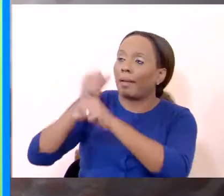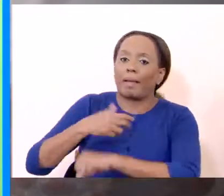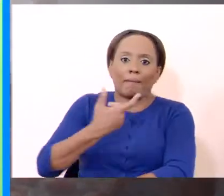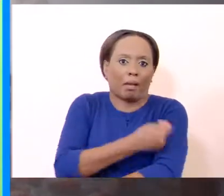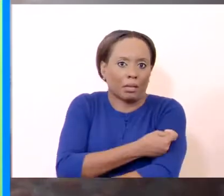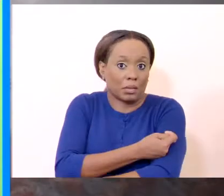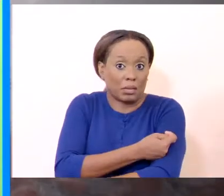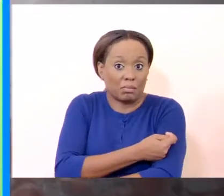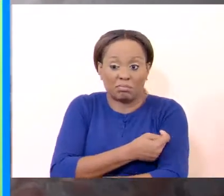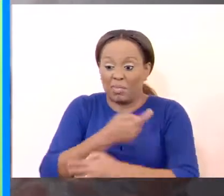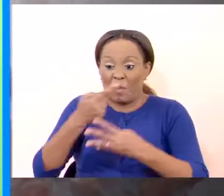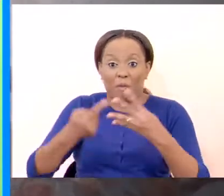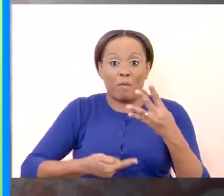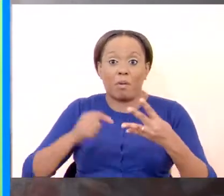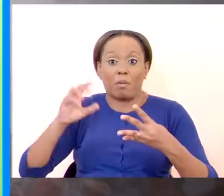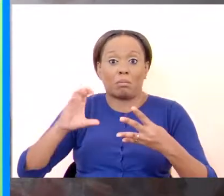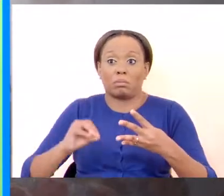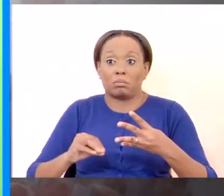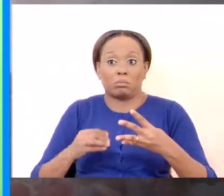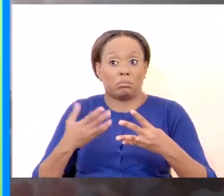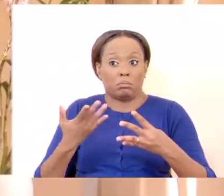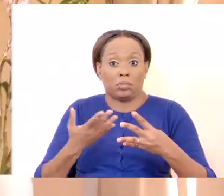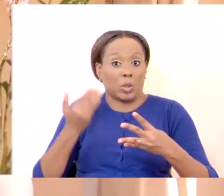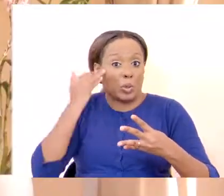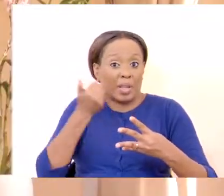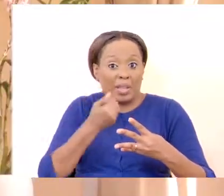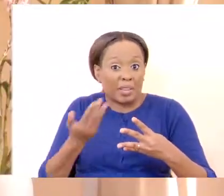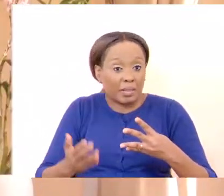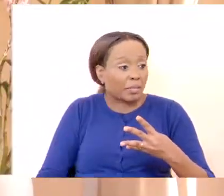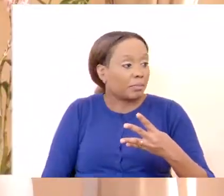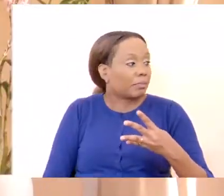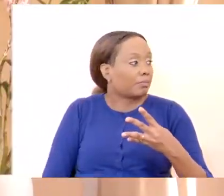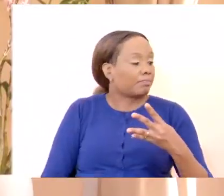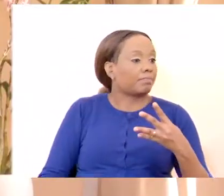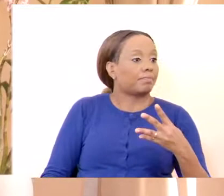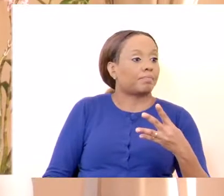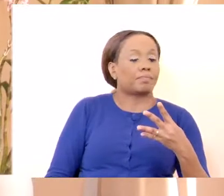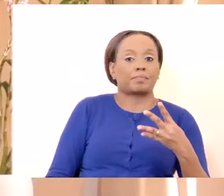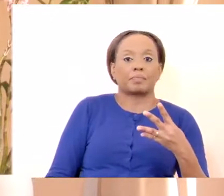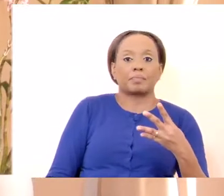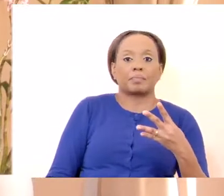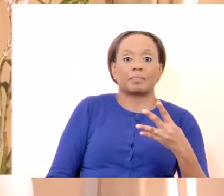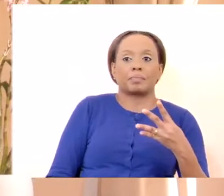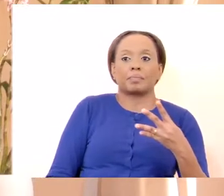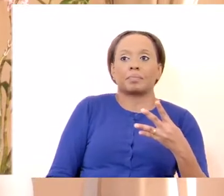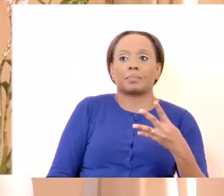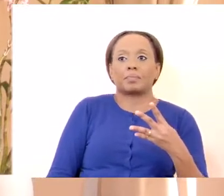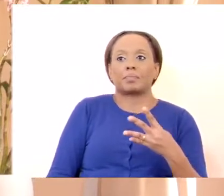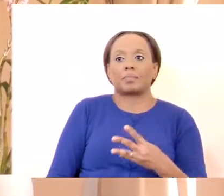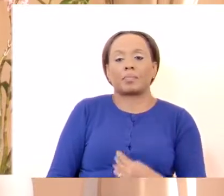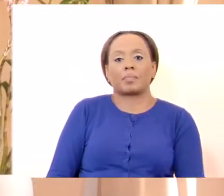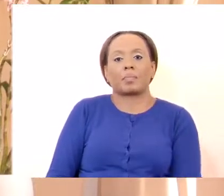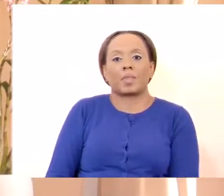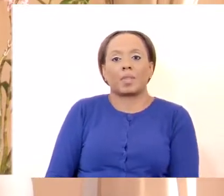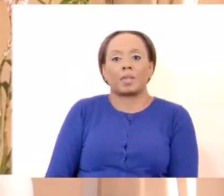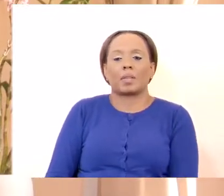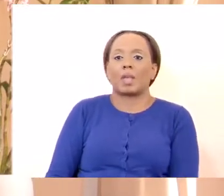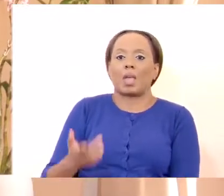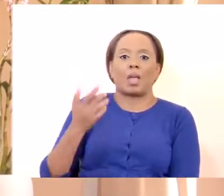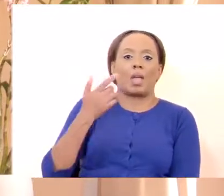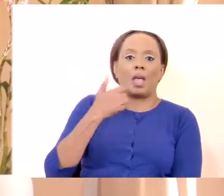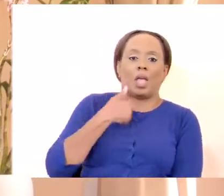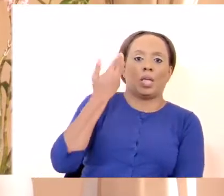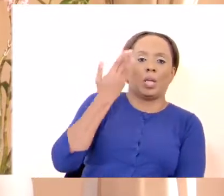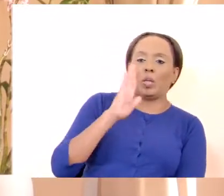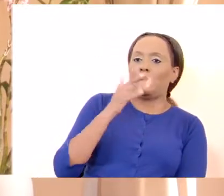may be receiving some more vaccines soon. Right. That is one that I know that the Prime Minister is still dealing with.